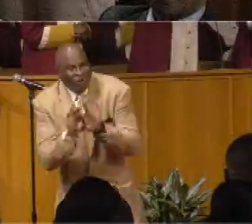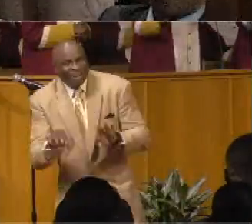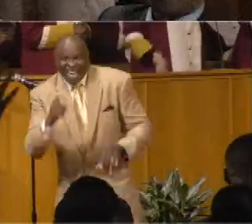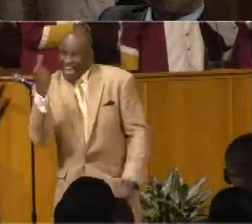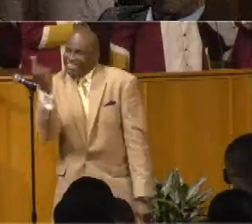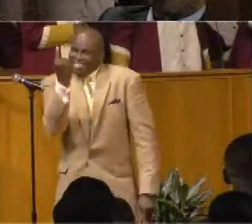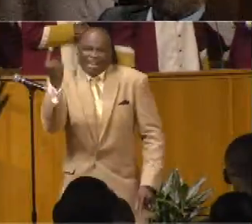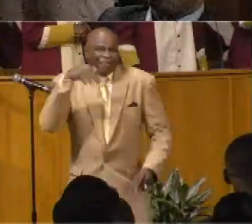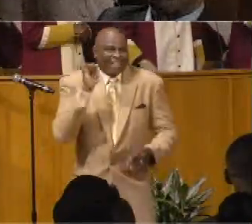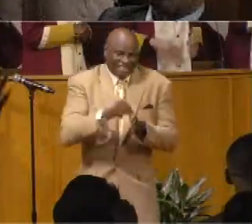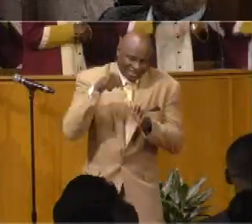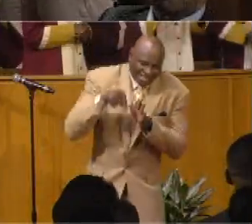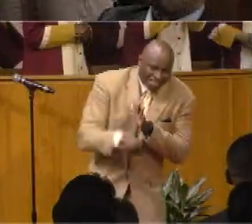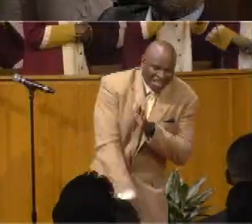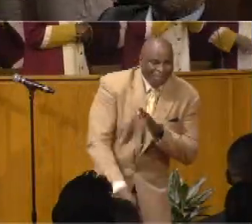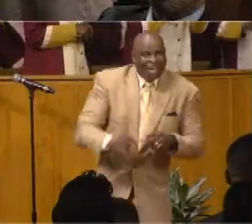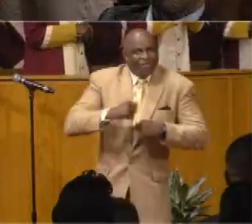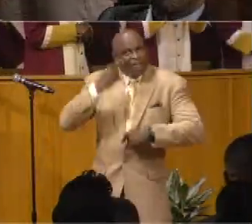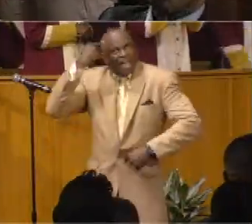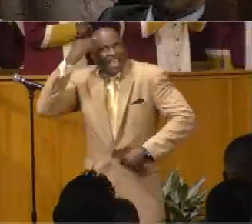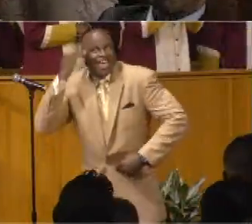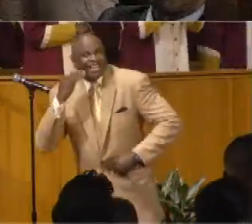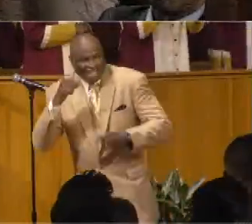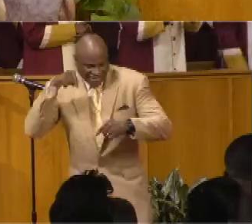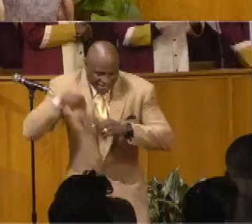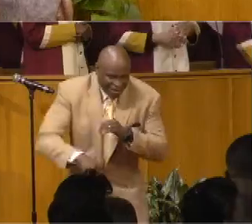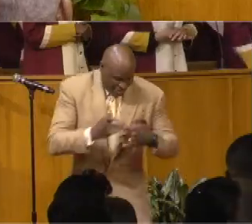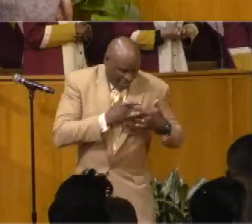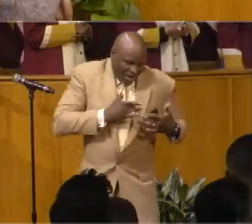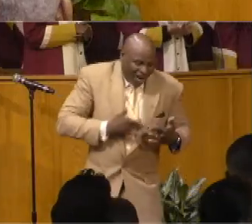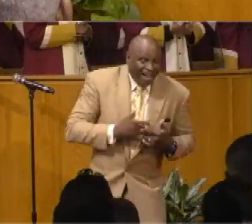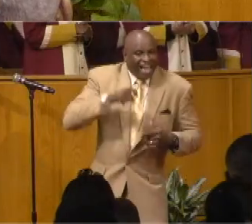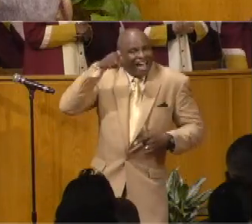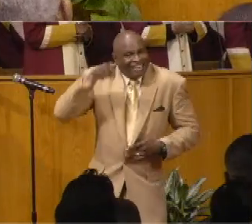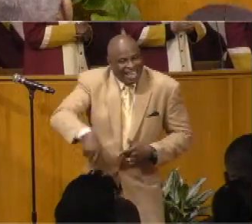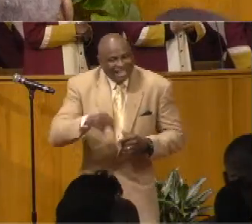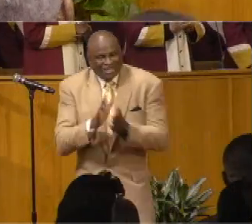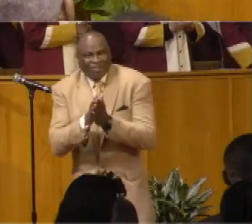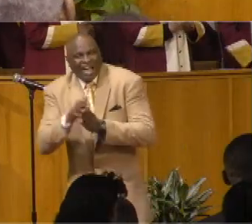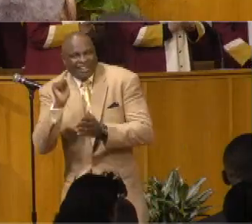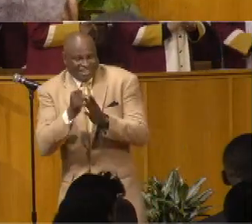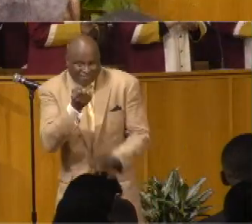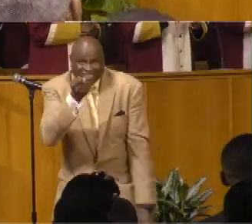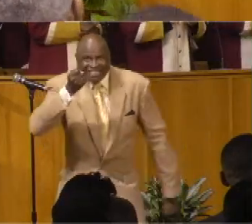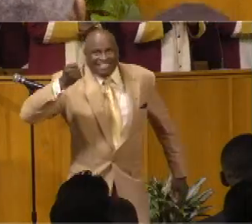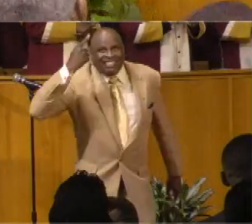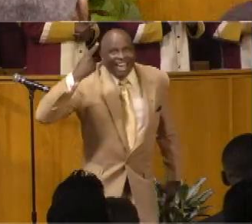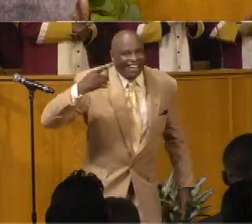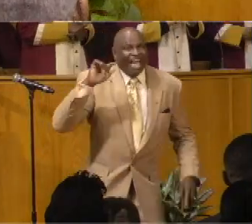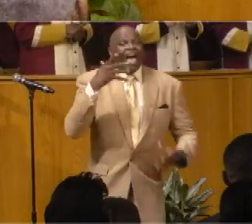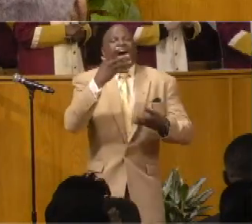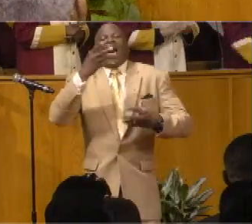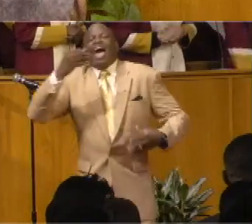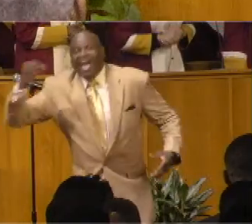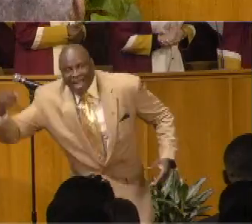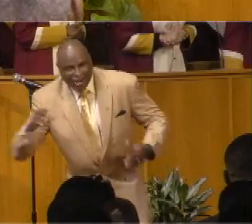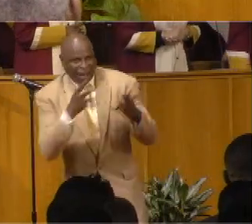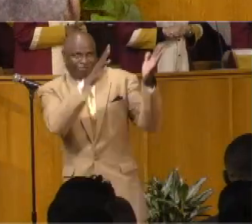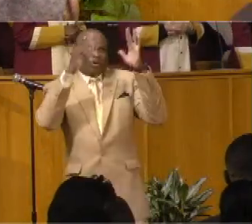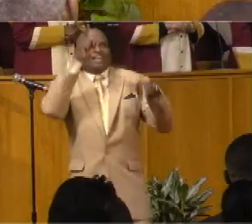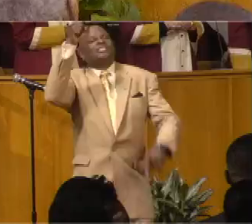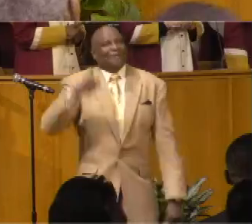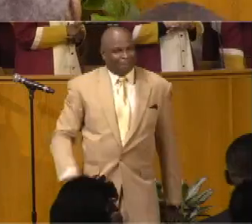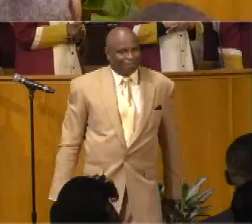need some head and some heart. I need some intelligence. I need some understanding, and I'll praise him.